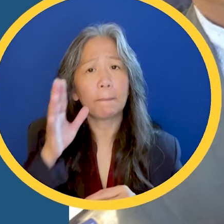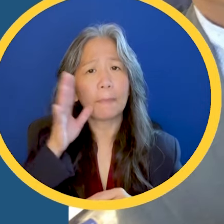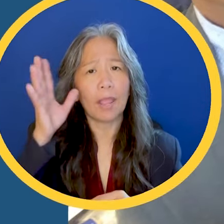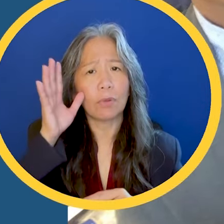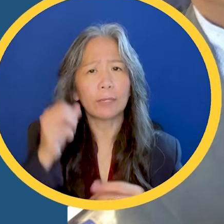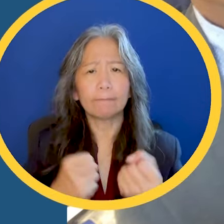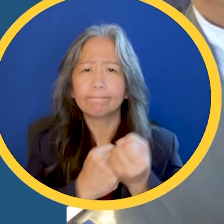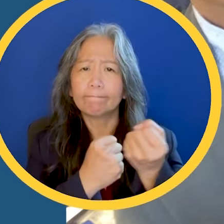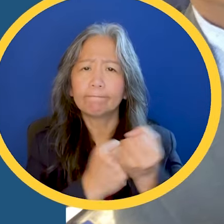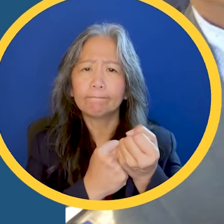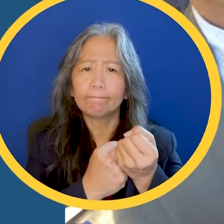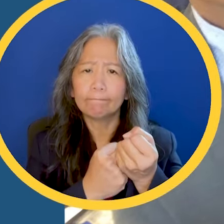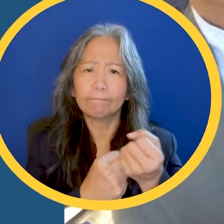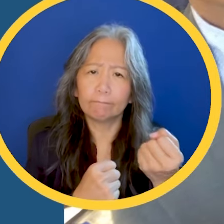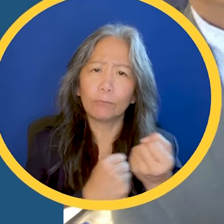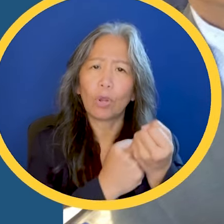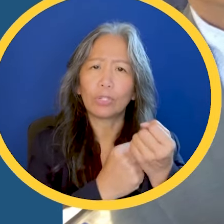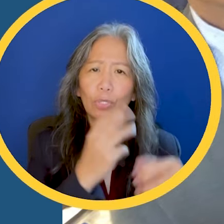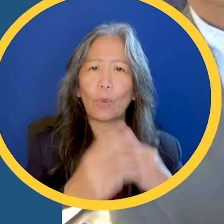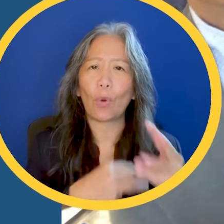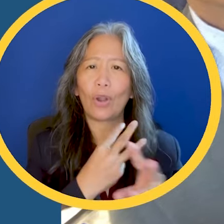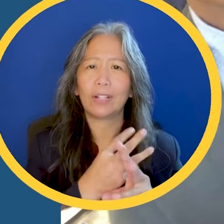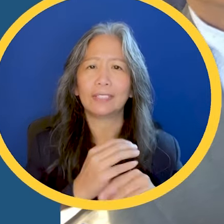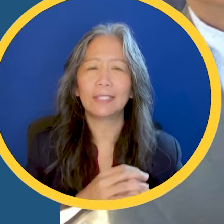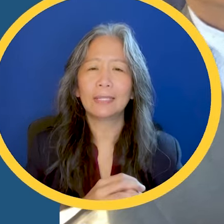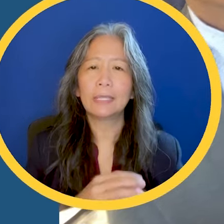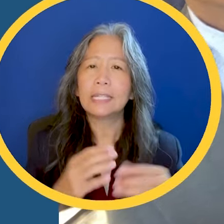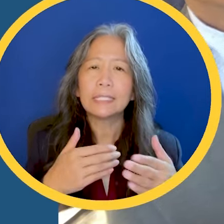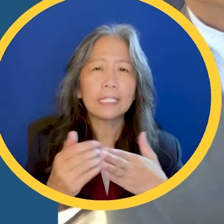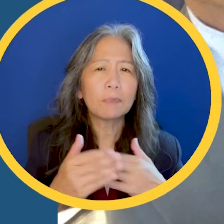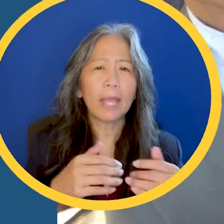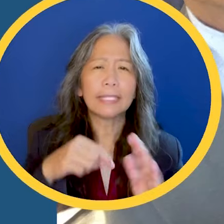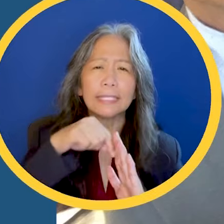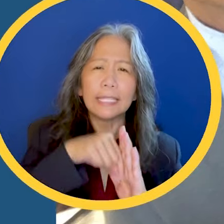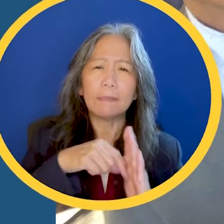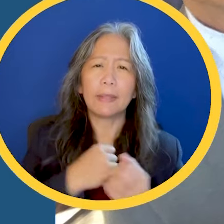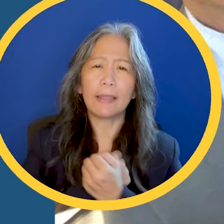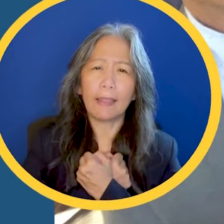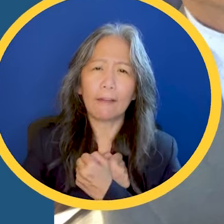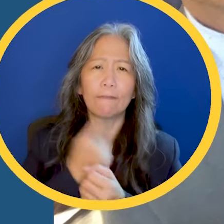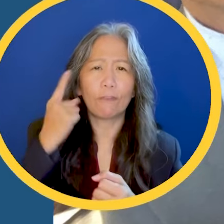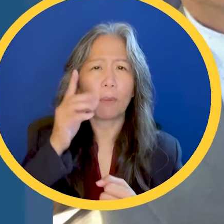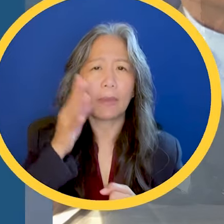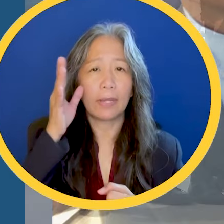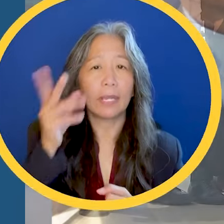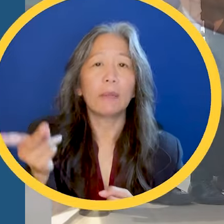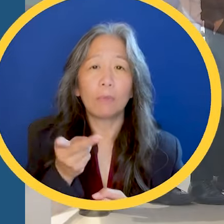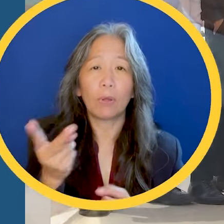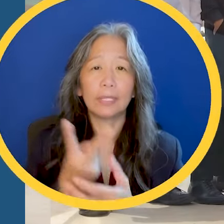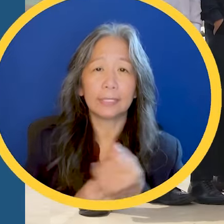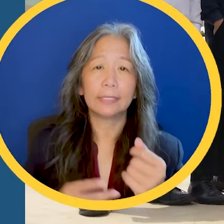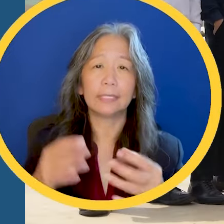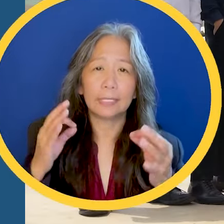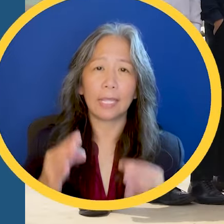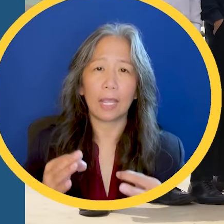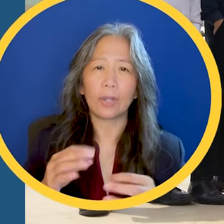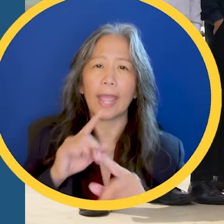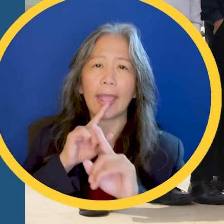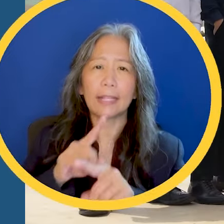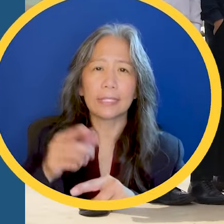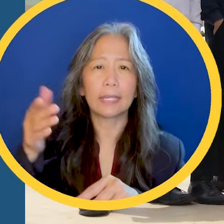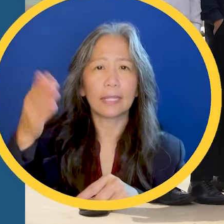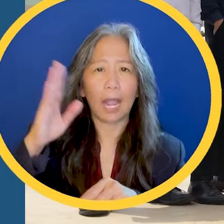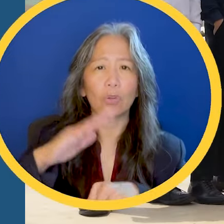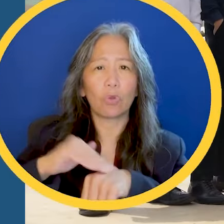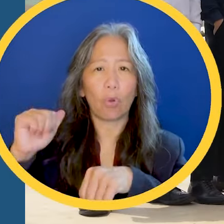been their parents' advocates and liaison to the world. But despite their deep love for their parents, they decided to answer God's call